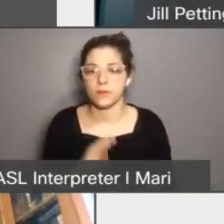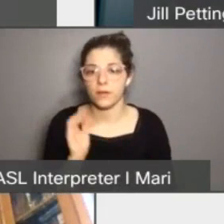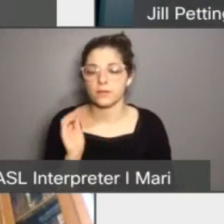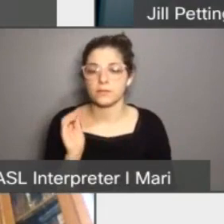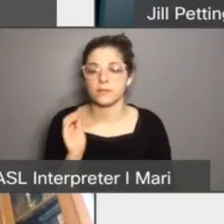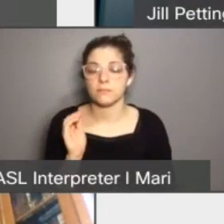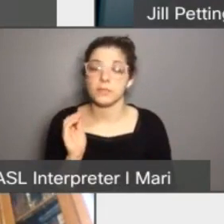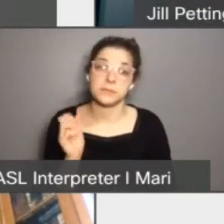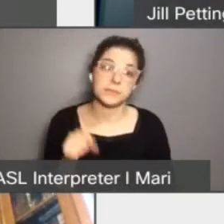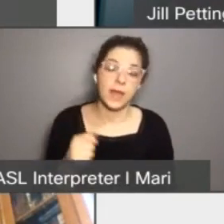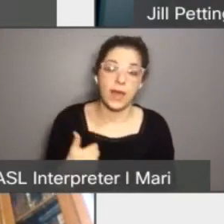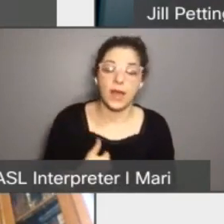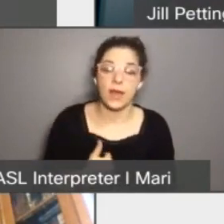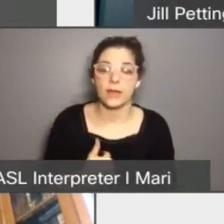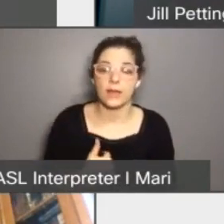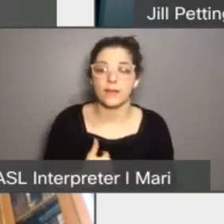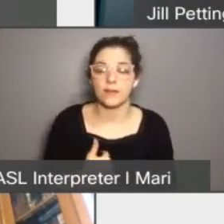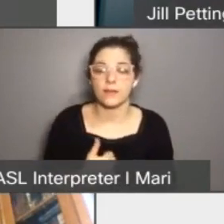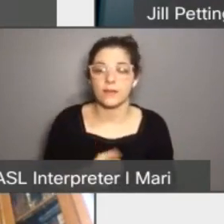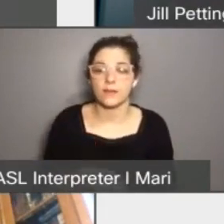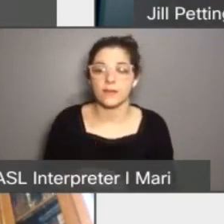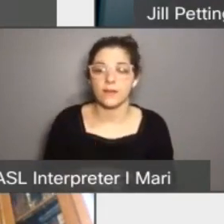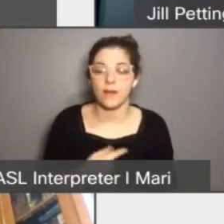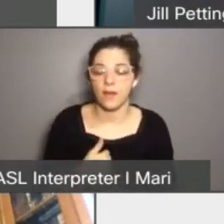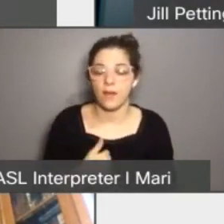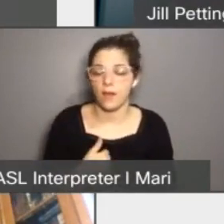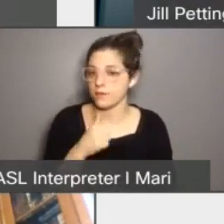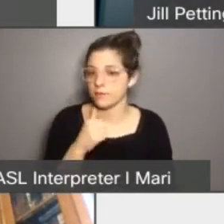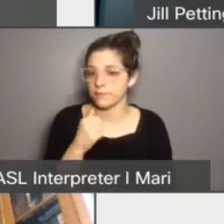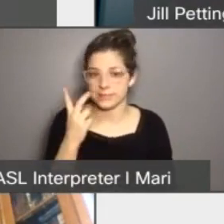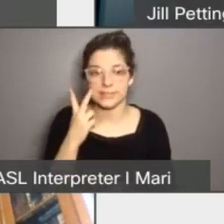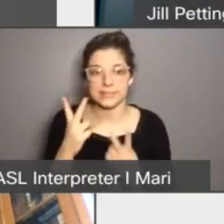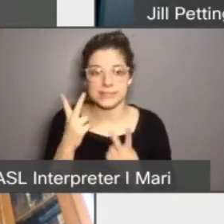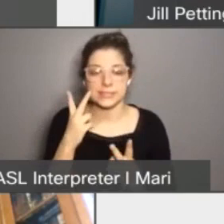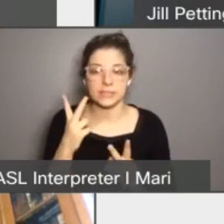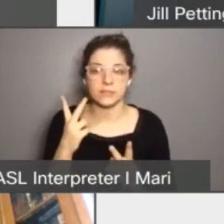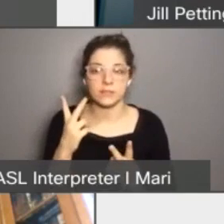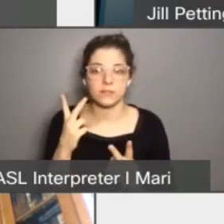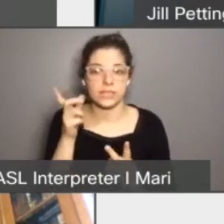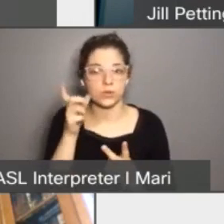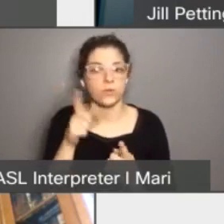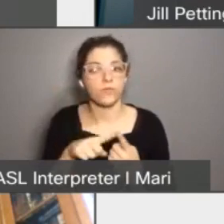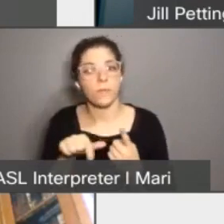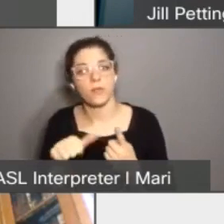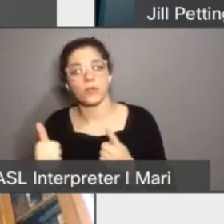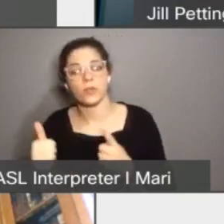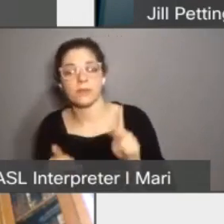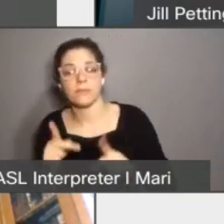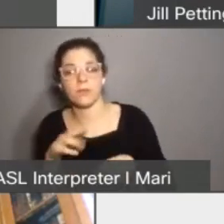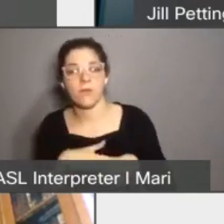But yeah, I have been hearing too from others on